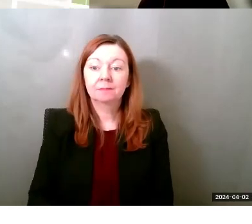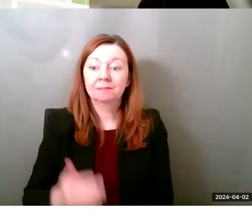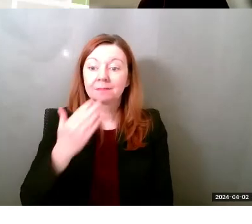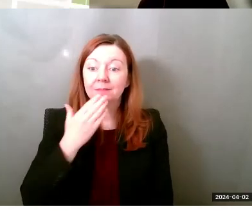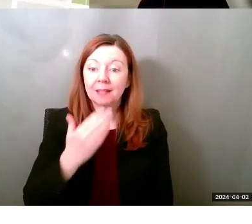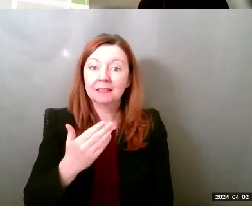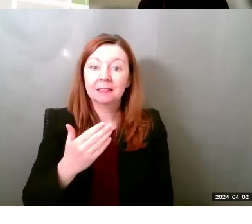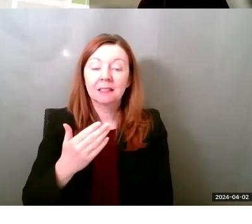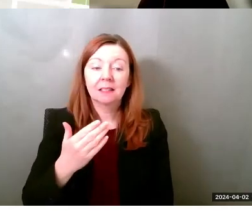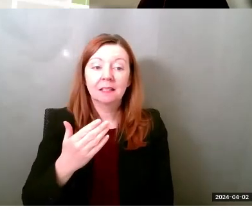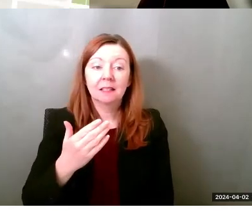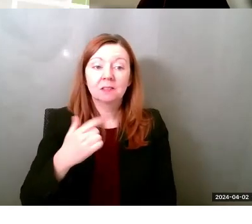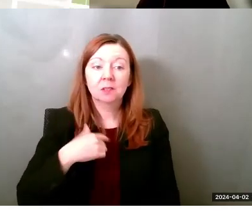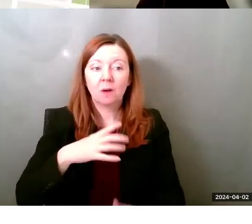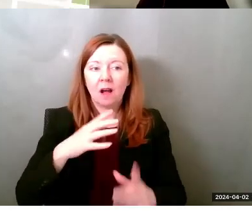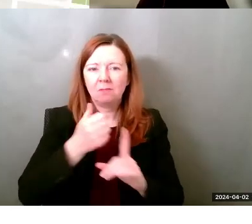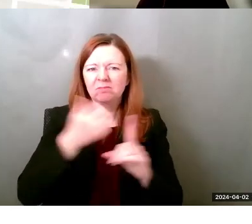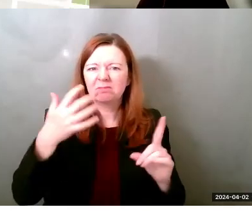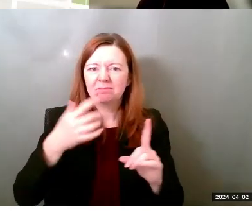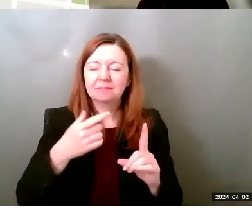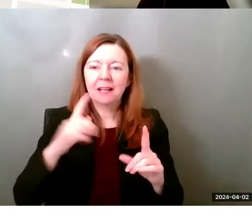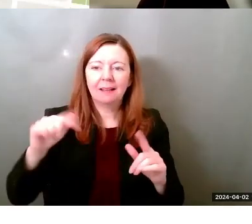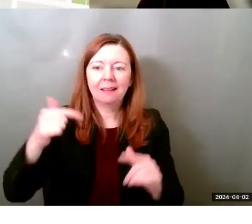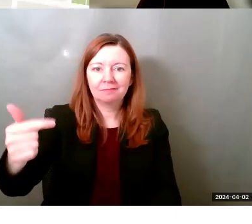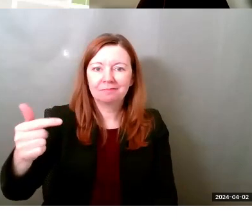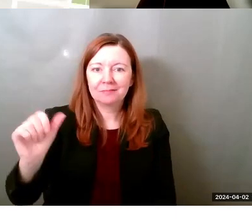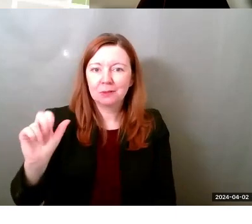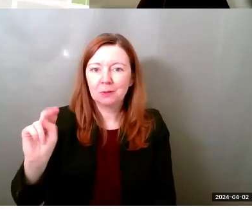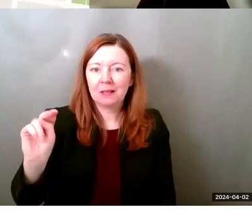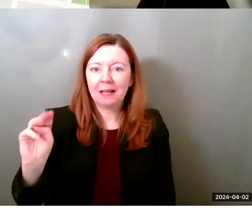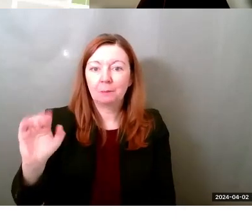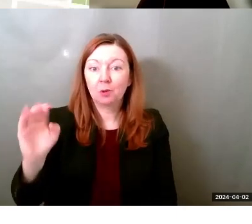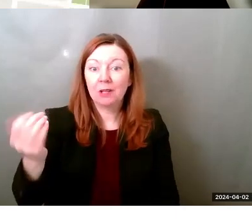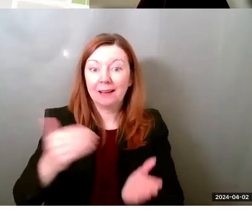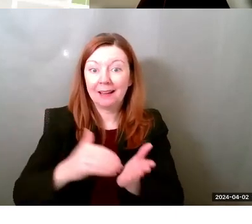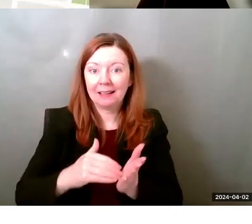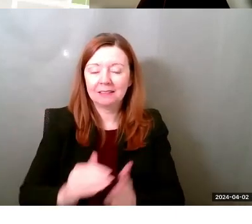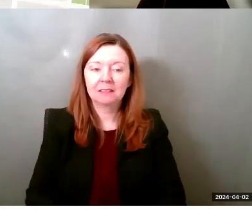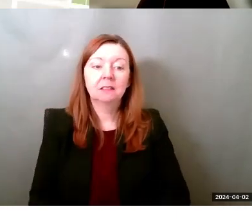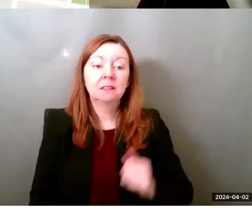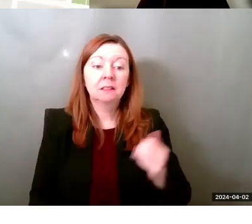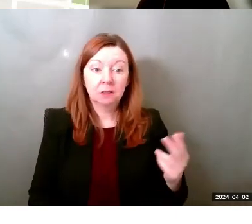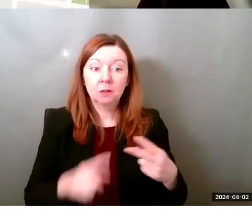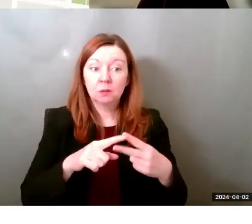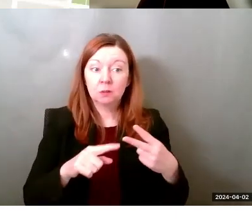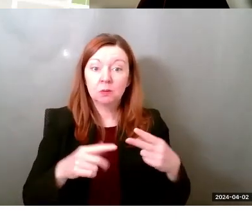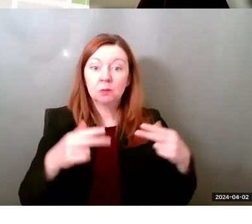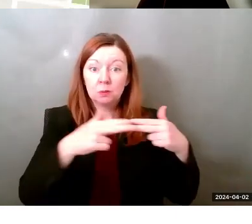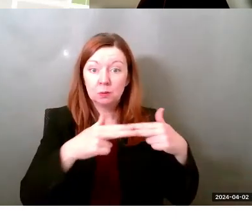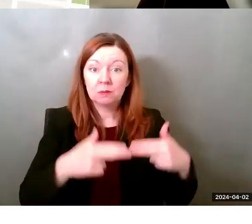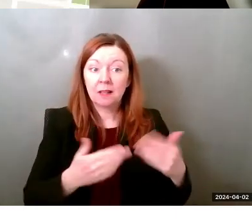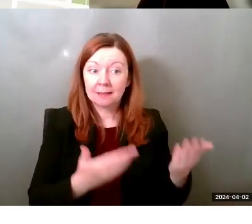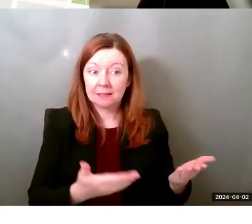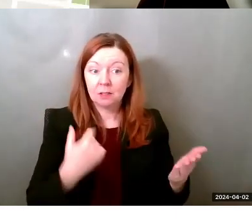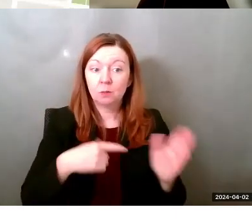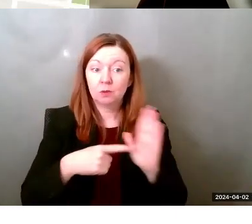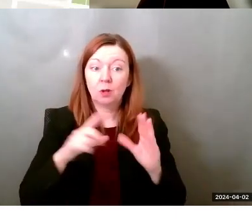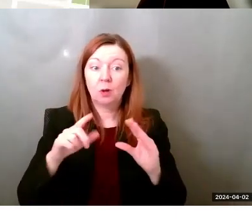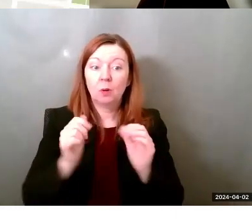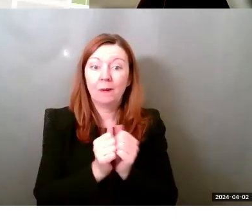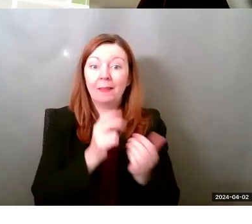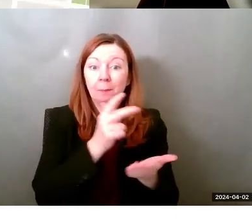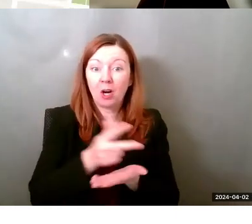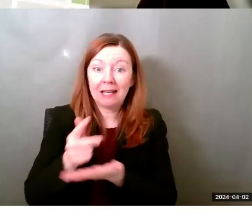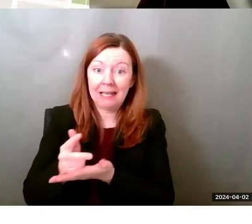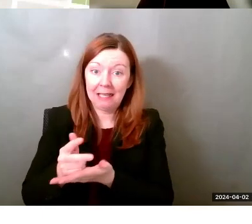Thanks. So I'll speak to this a little bit and then pass it back to Anne-Marie again. So there's two slides that we're going to show here around parking.